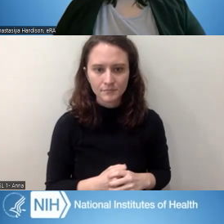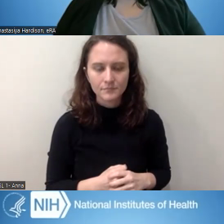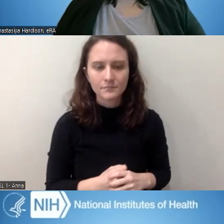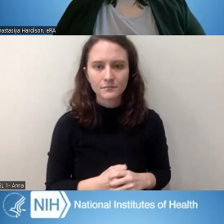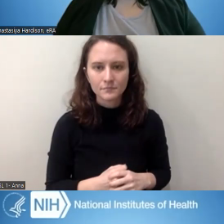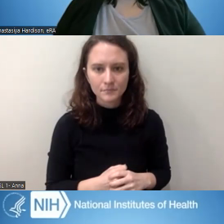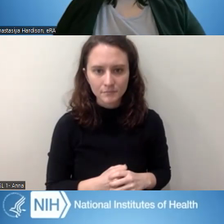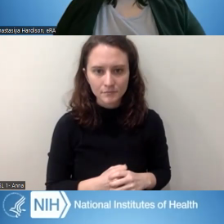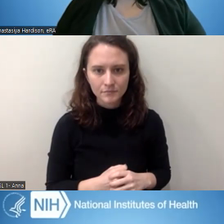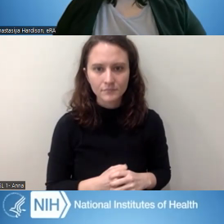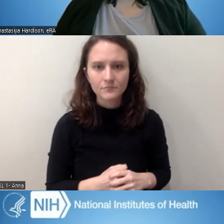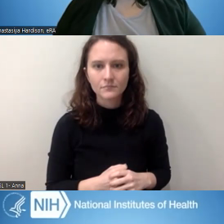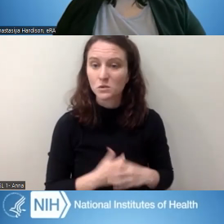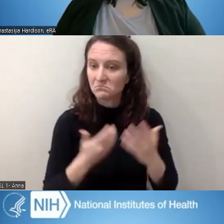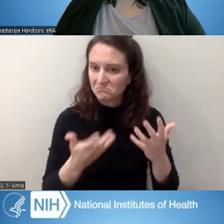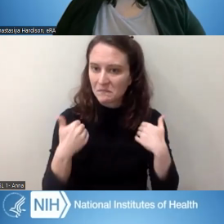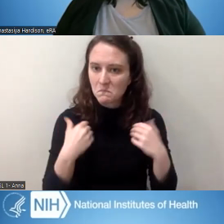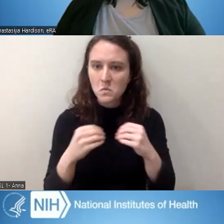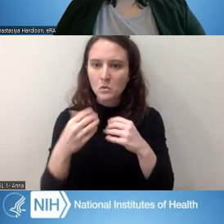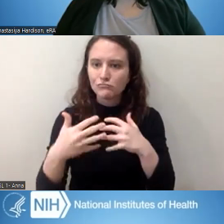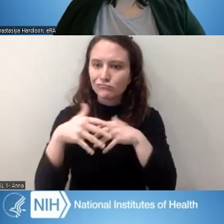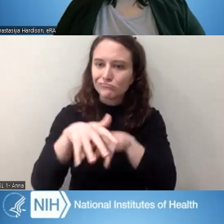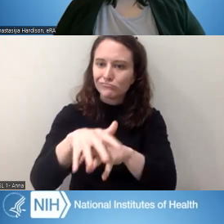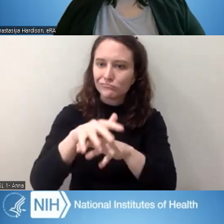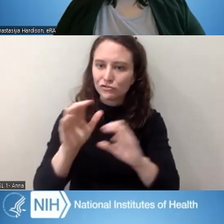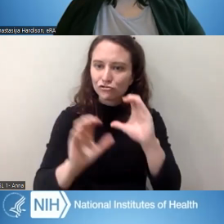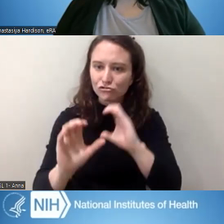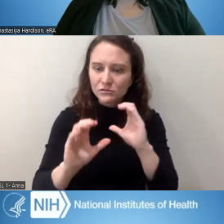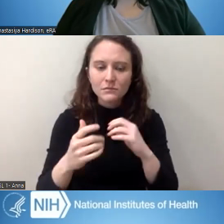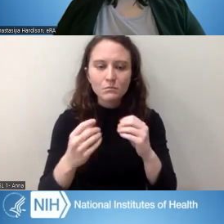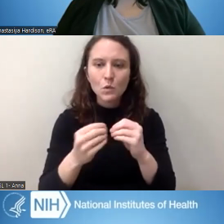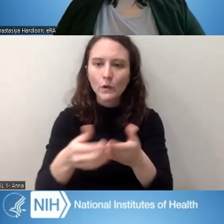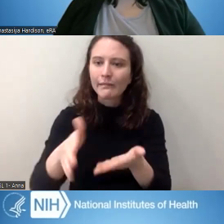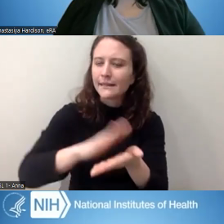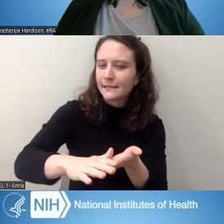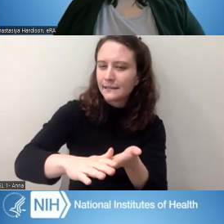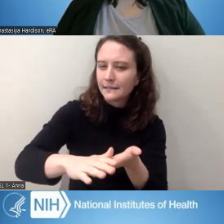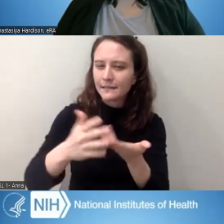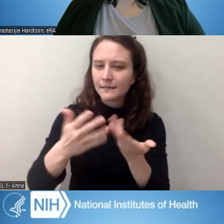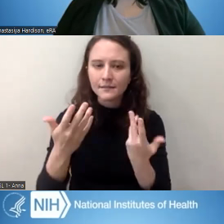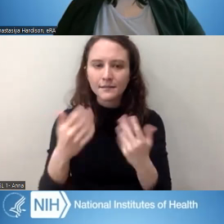more streamlined searches. We have more components. It's a cleaner look and feel.